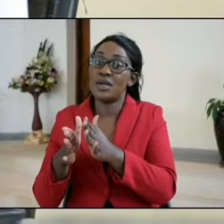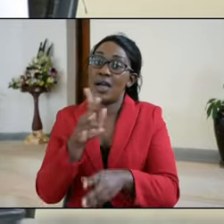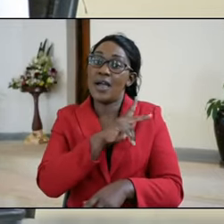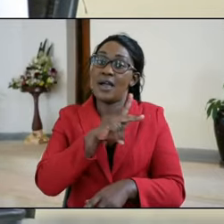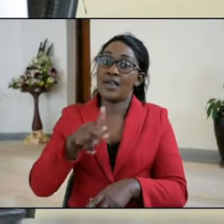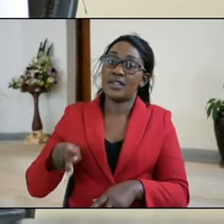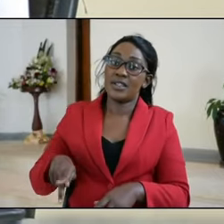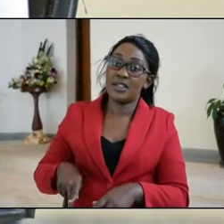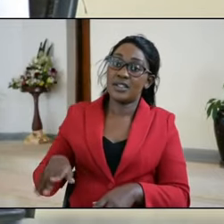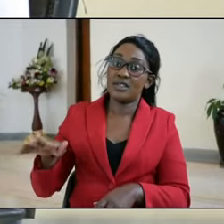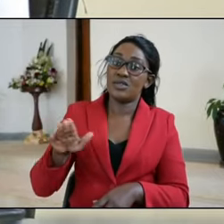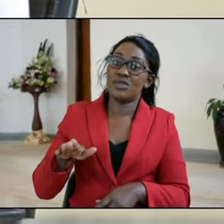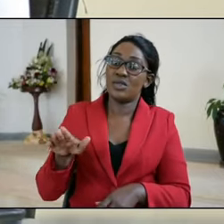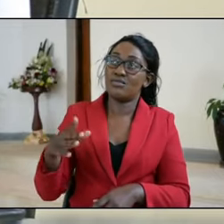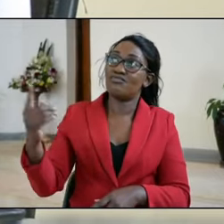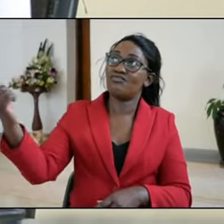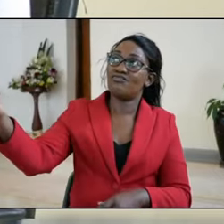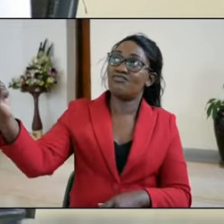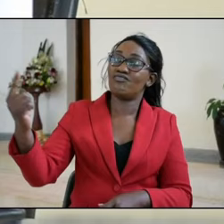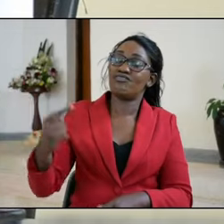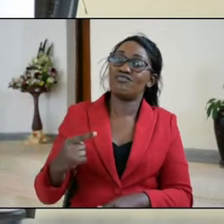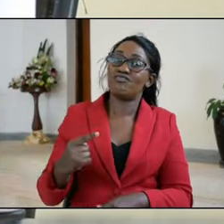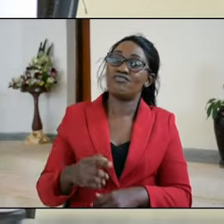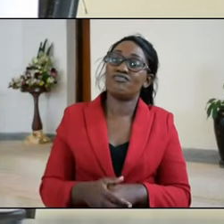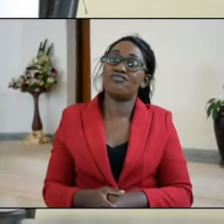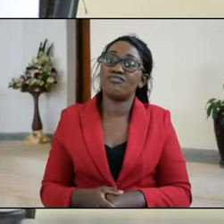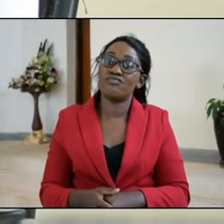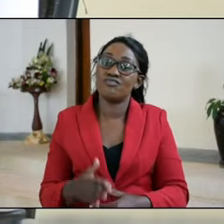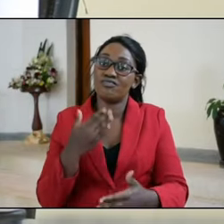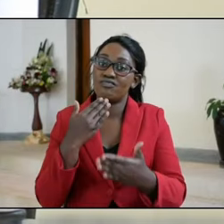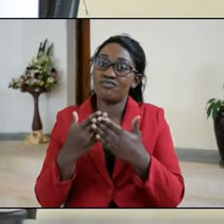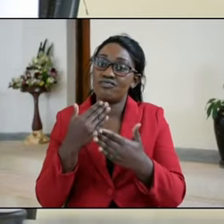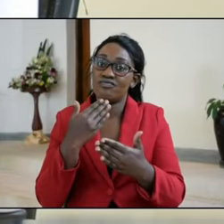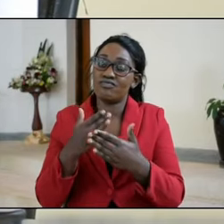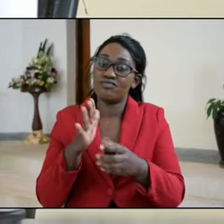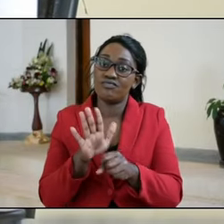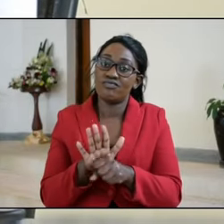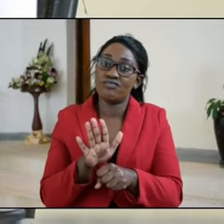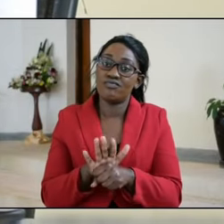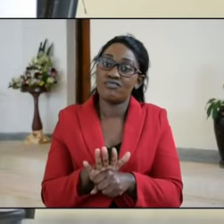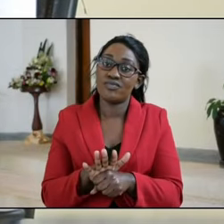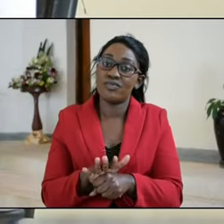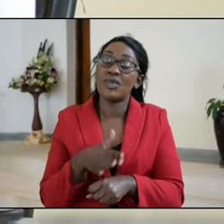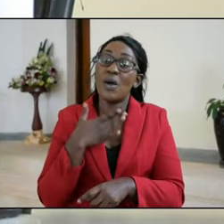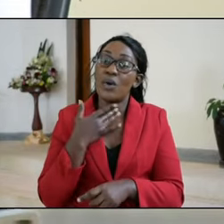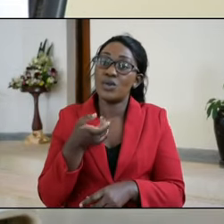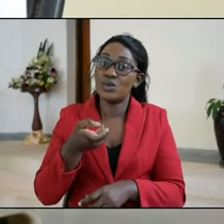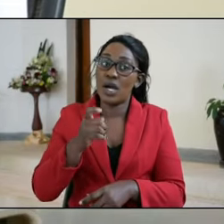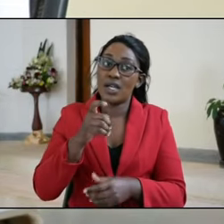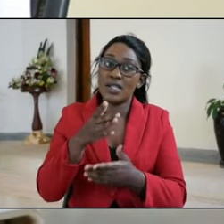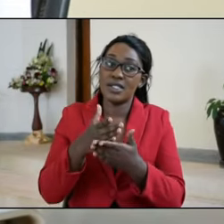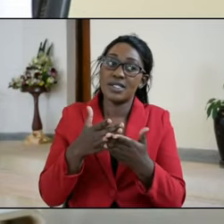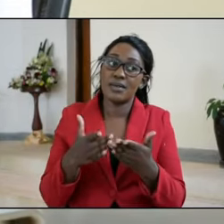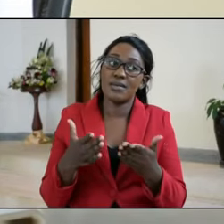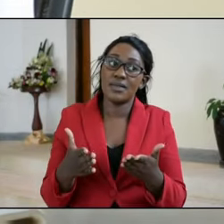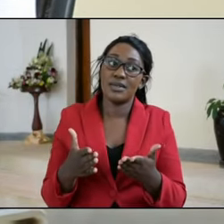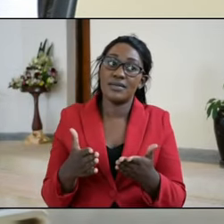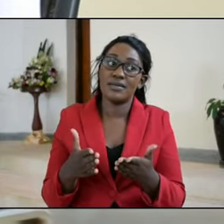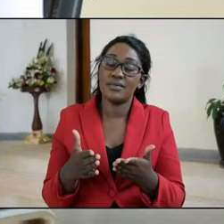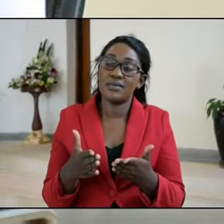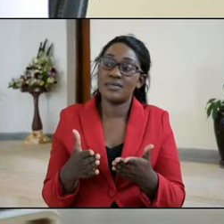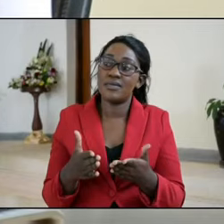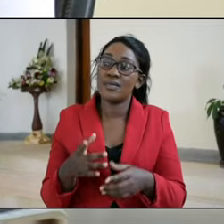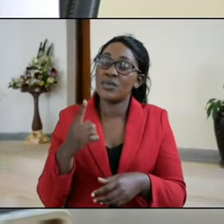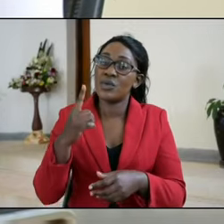come. Thank you. Thank you, Brenda. Maybe if I could add something to the points she has raised. Yes. One